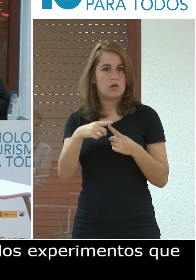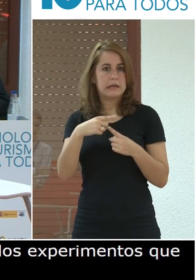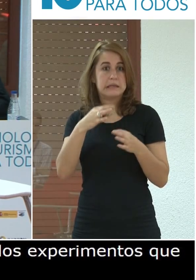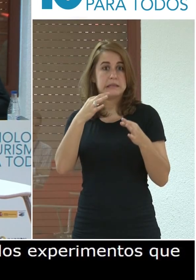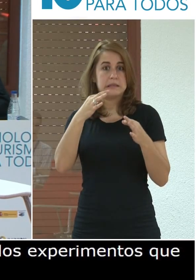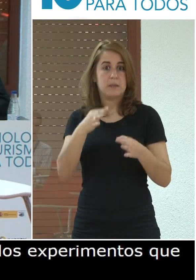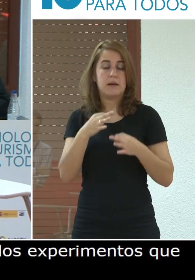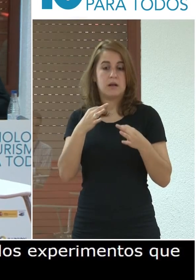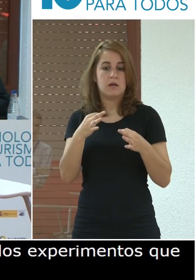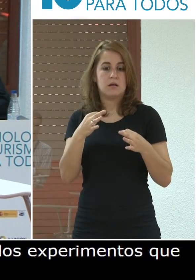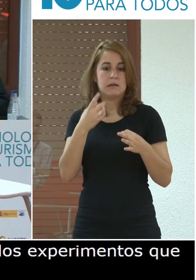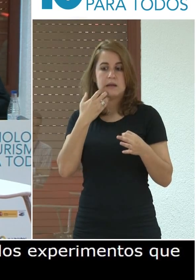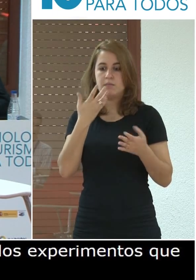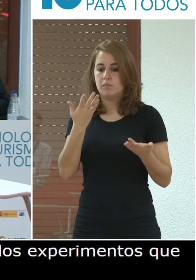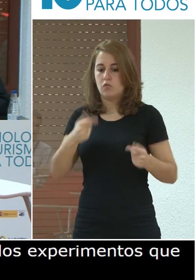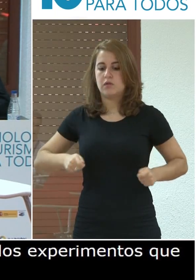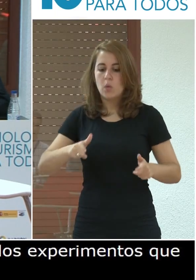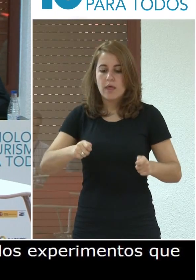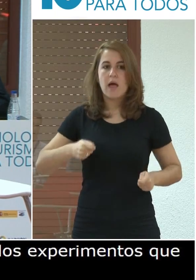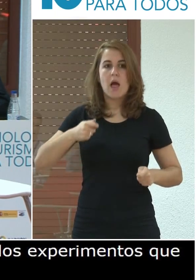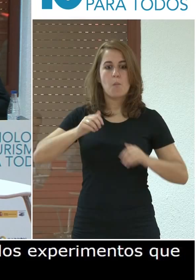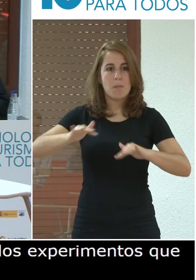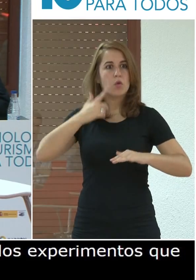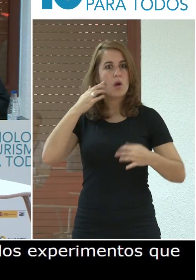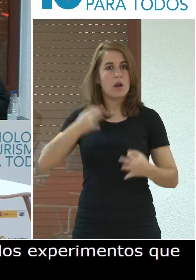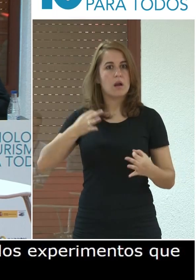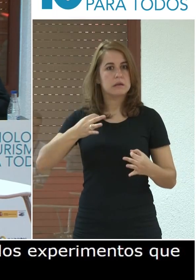This is usually the first issue when we're talking about